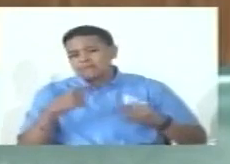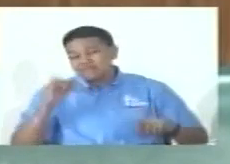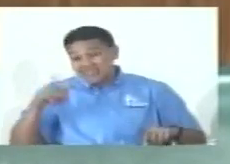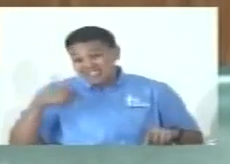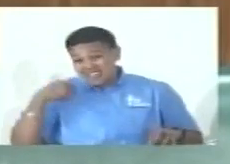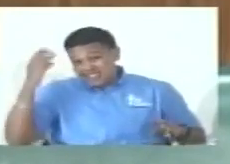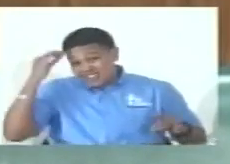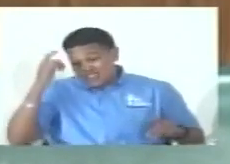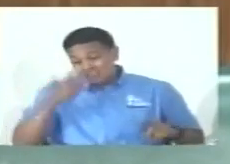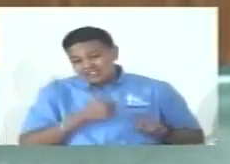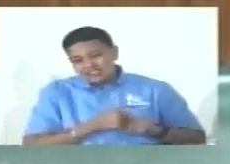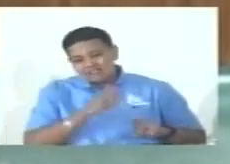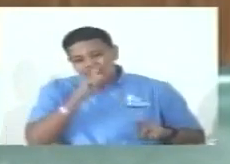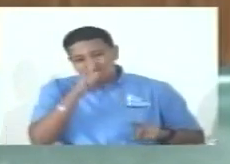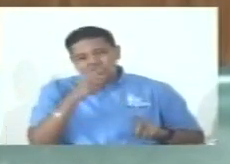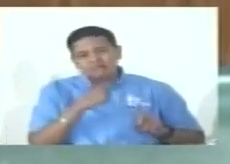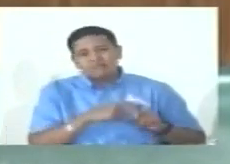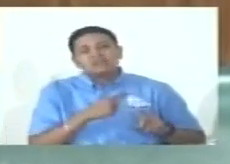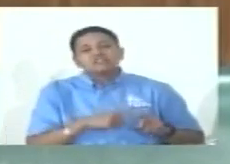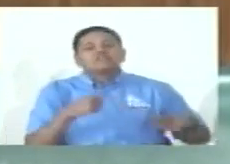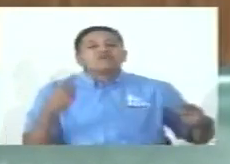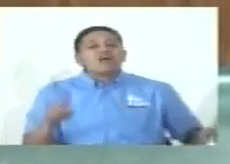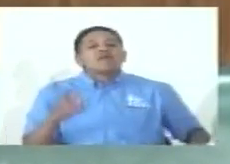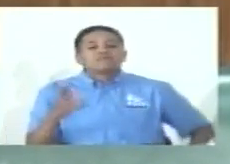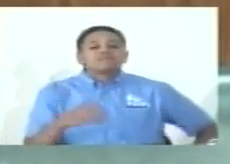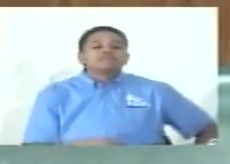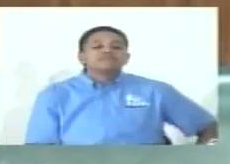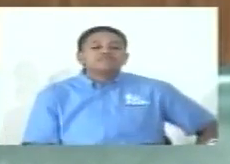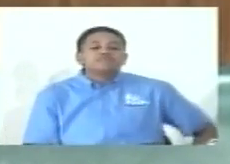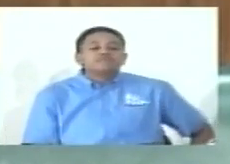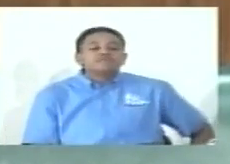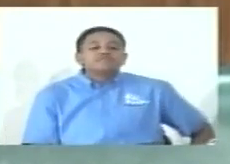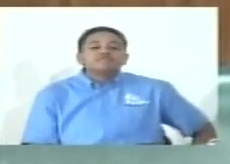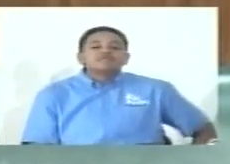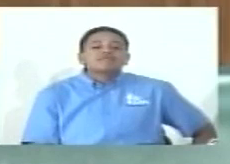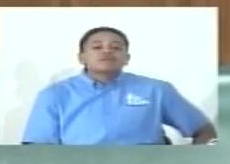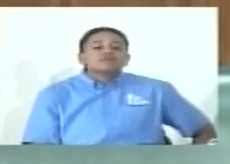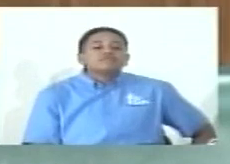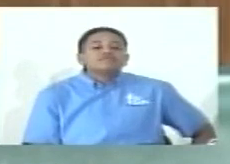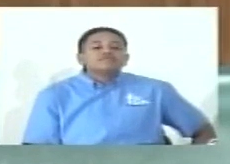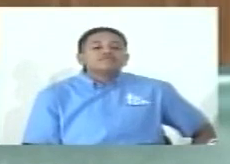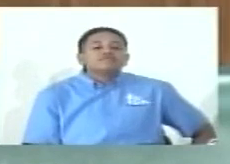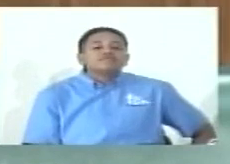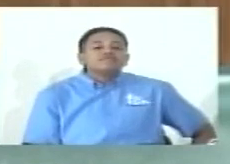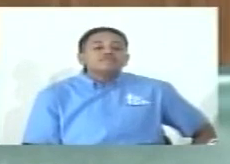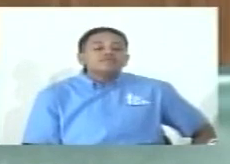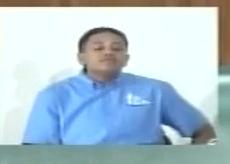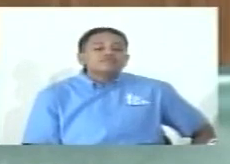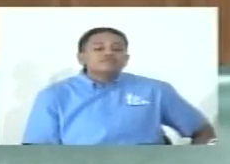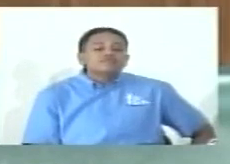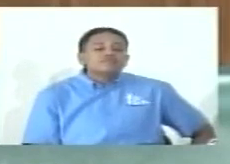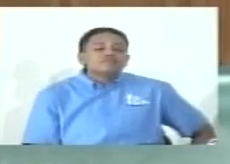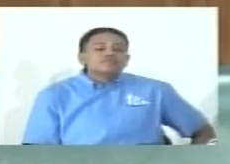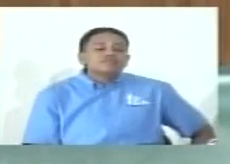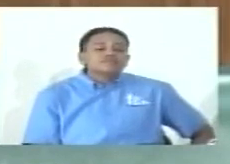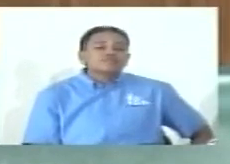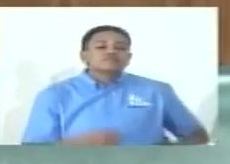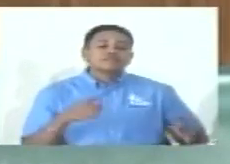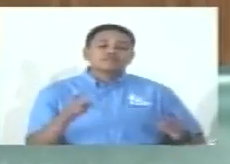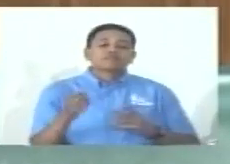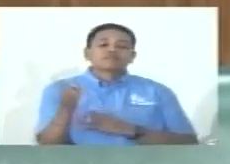very positive. It happened that the morning she died, we were on an LAC